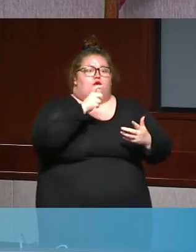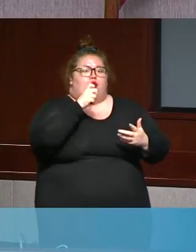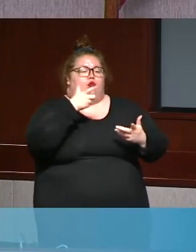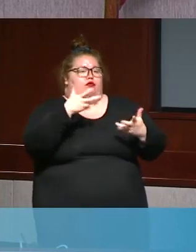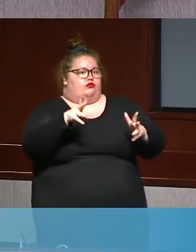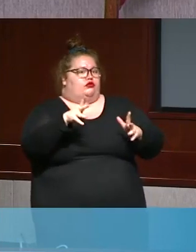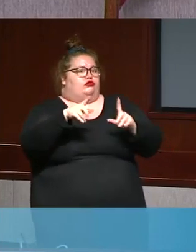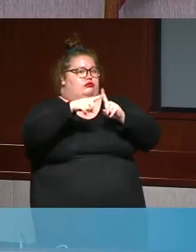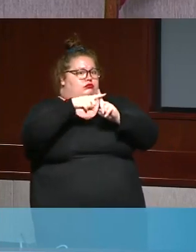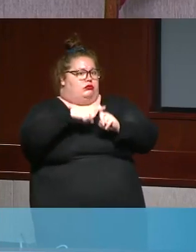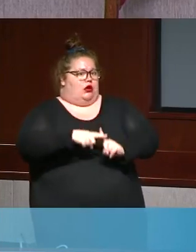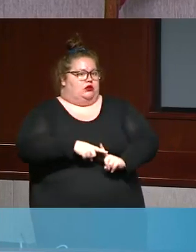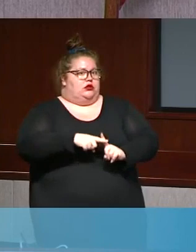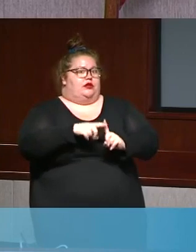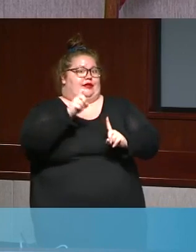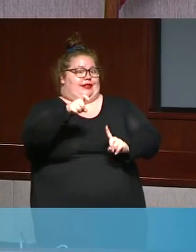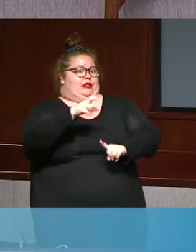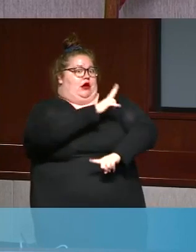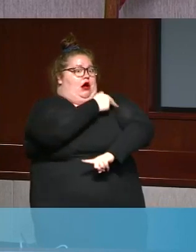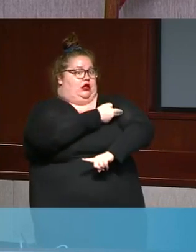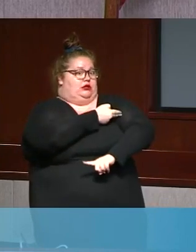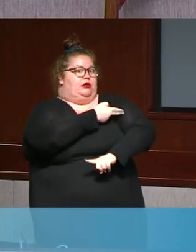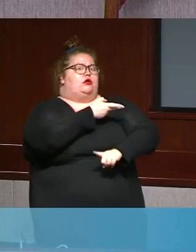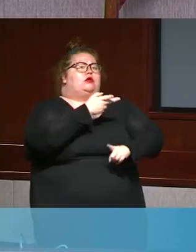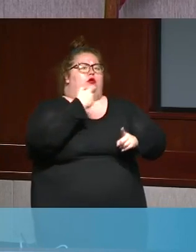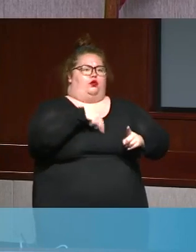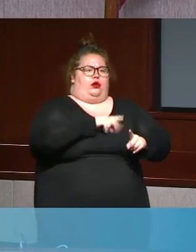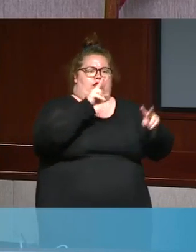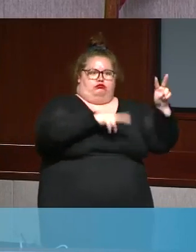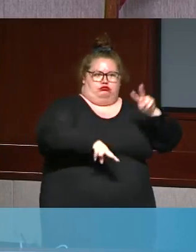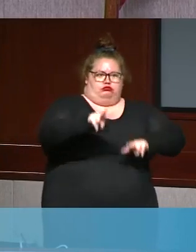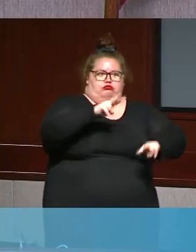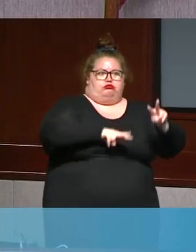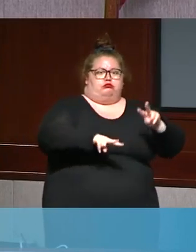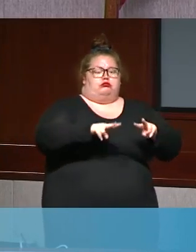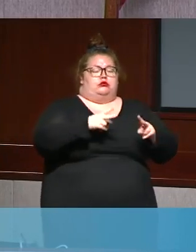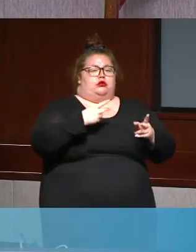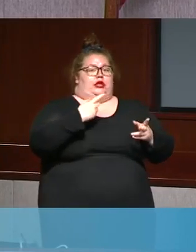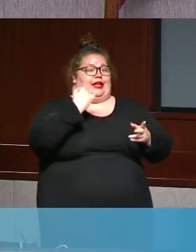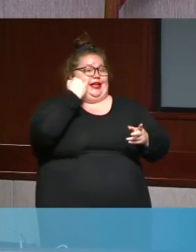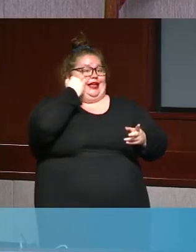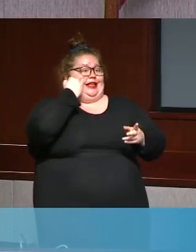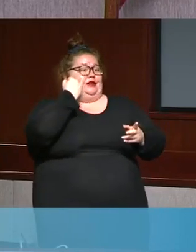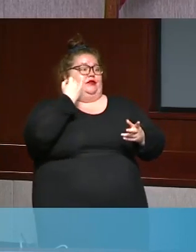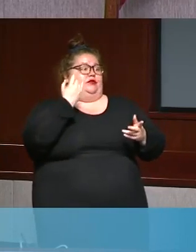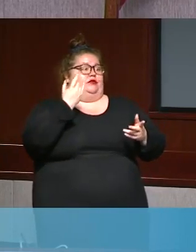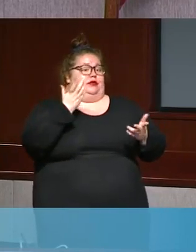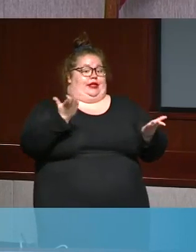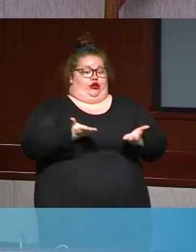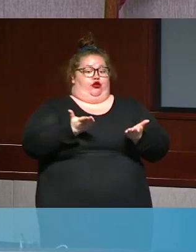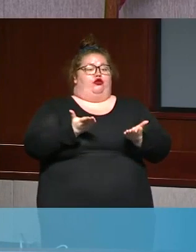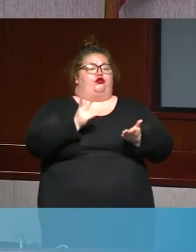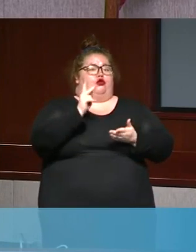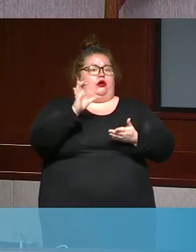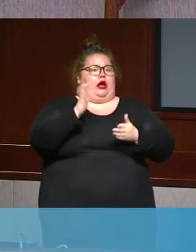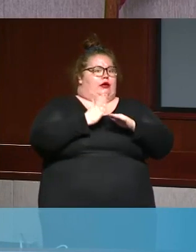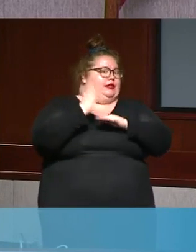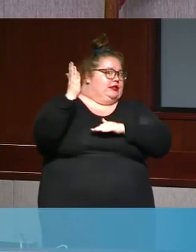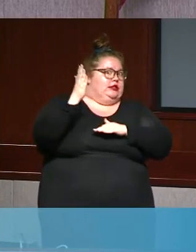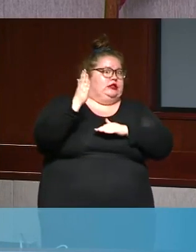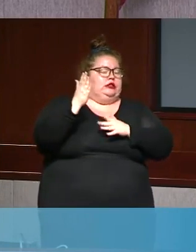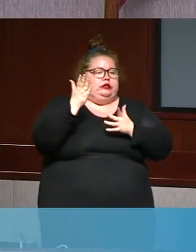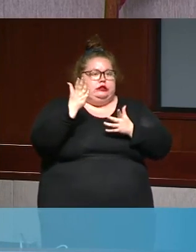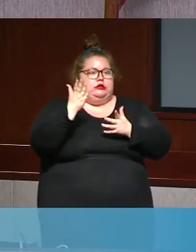require hospitalization. And should we exceed these monitoring criteria, we would have